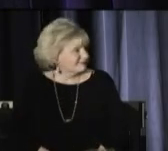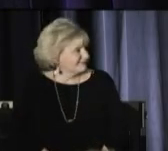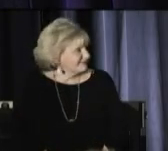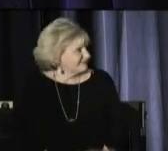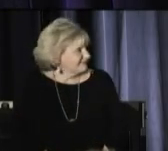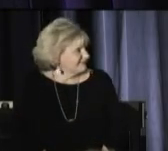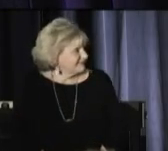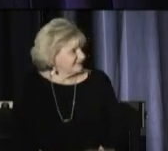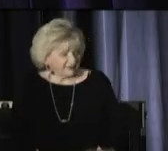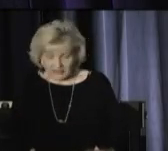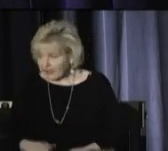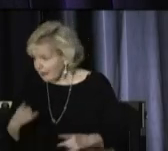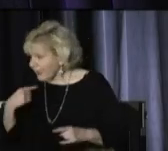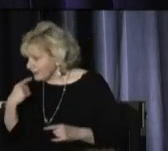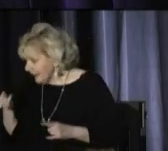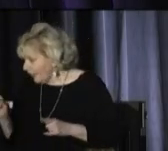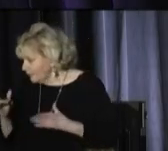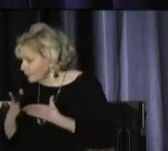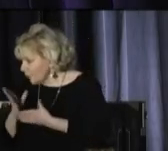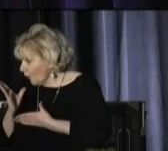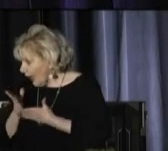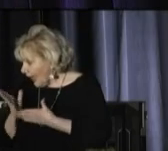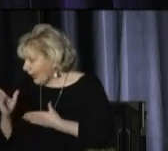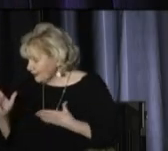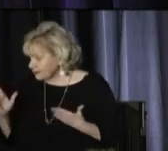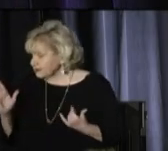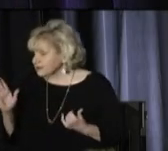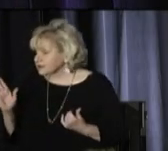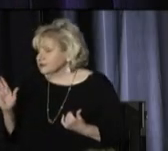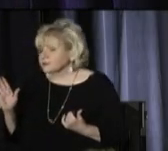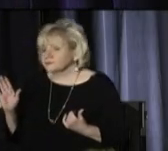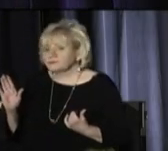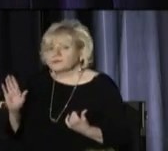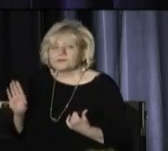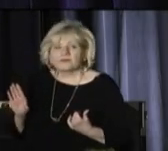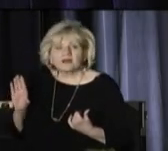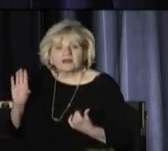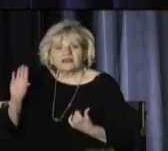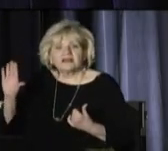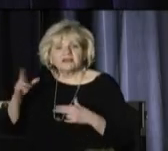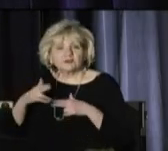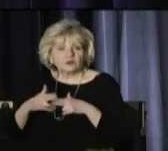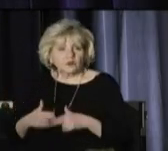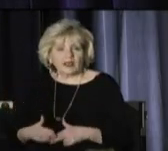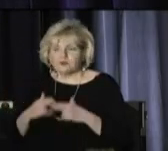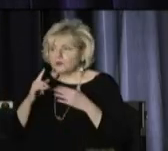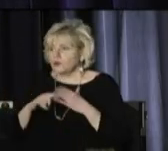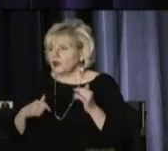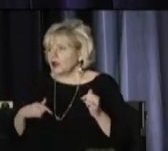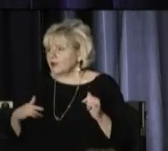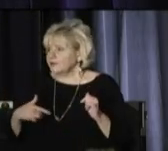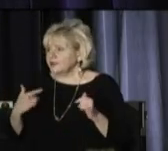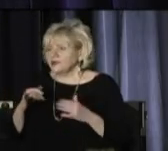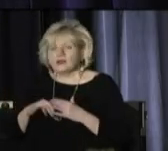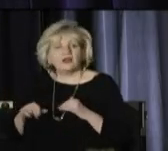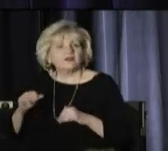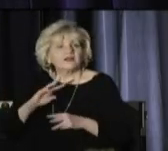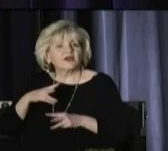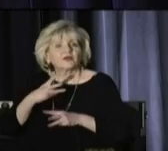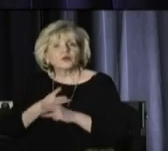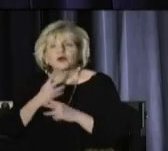Tell him it's okay, like Alice said. Absent weight of him is what I feel. That other world as dim